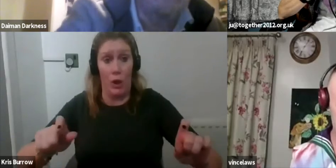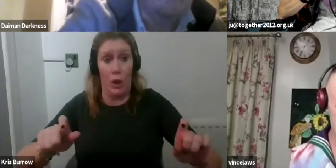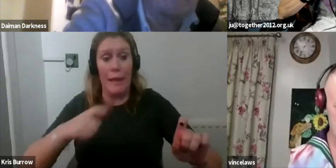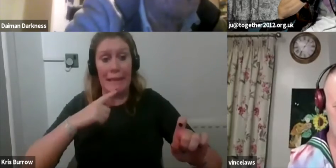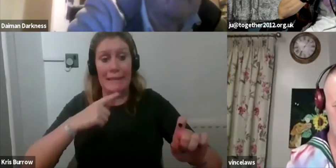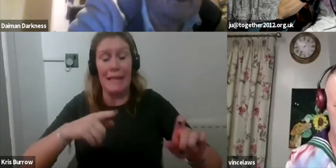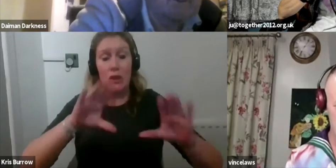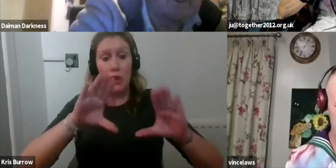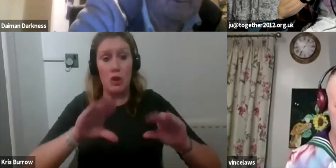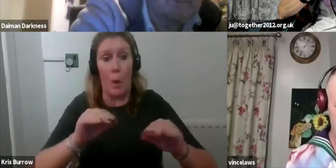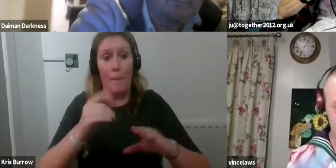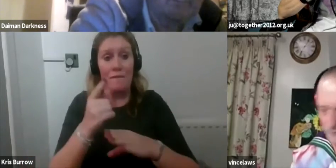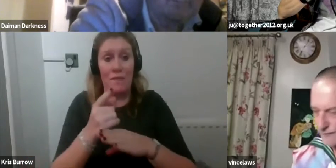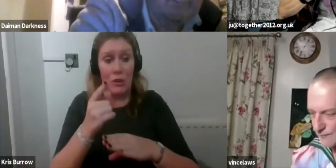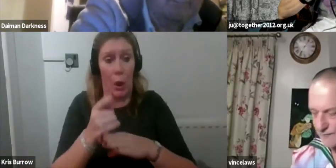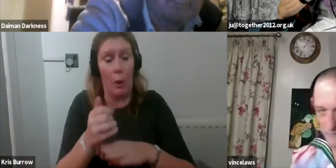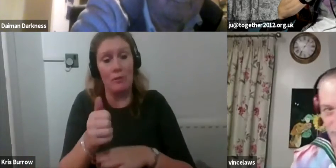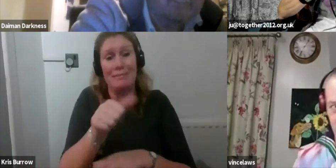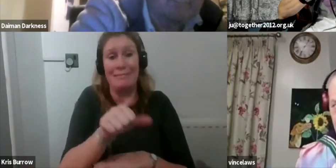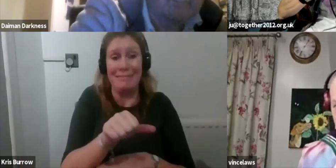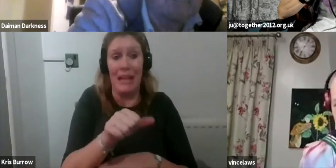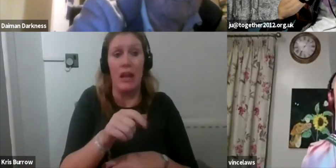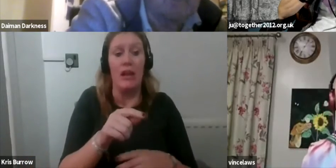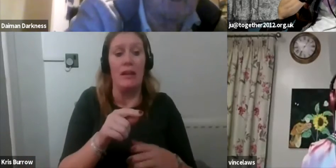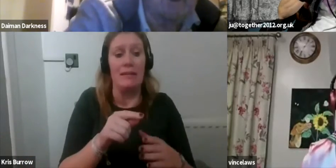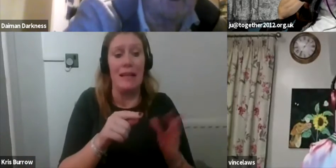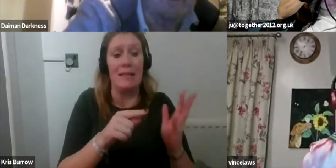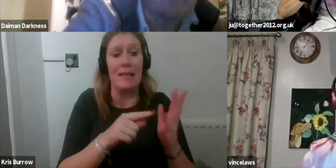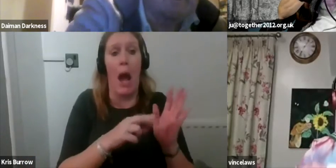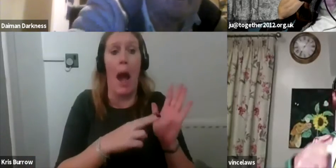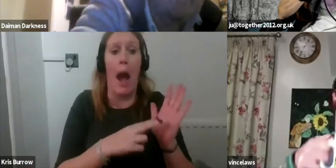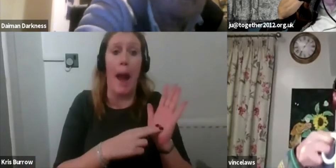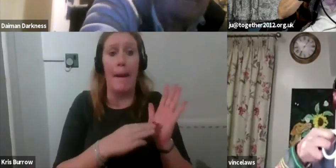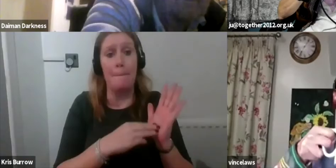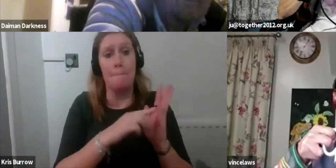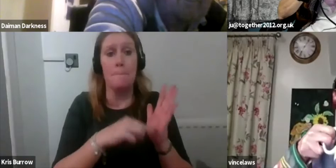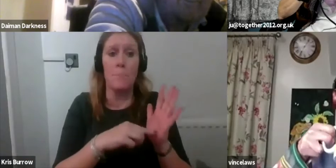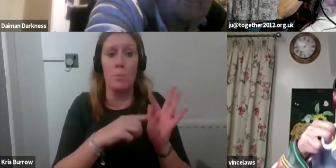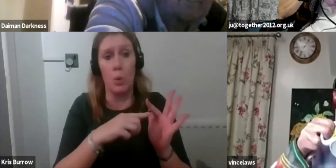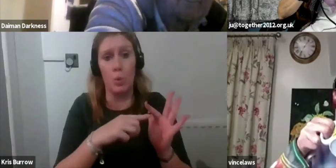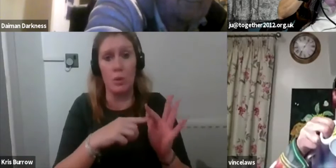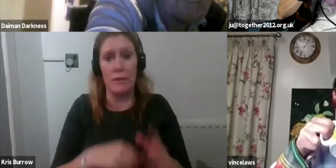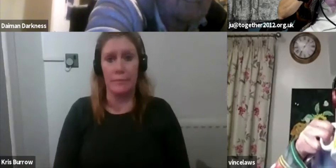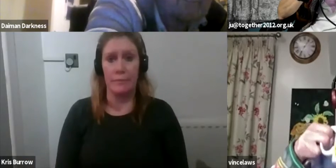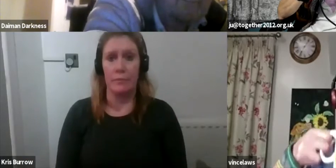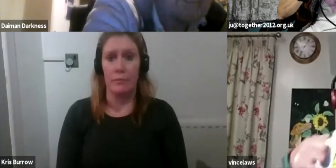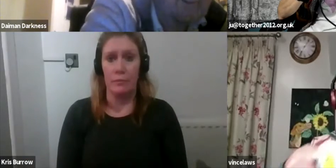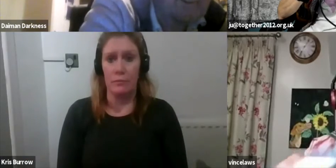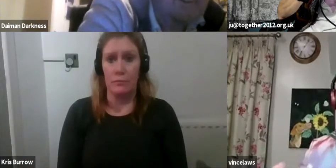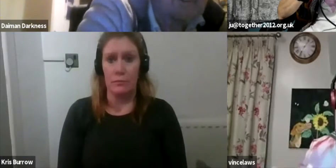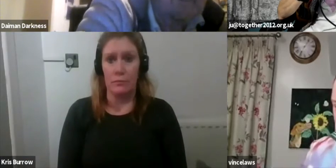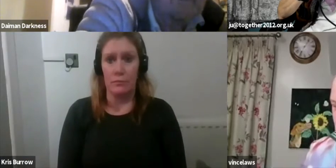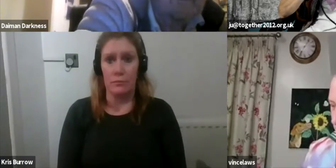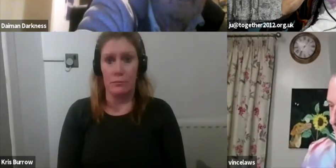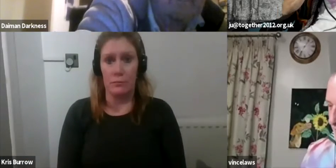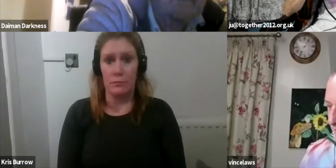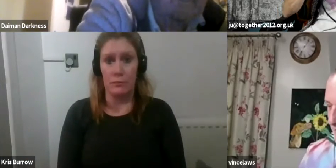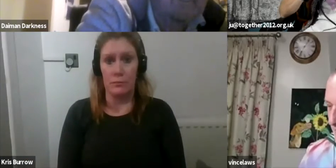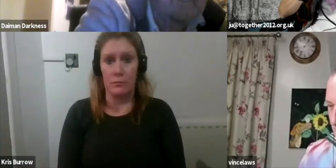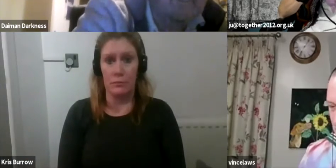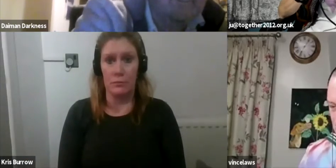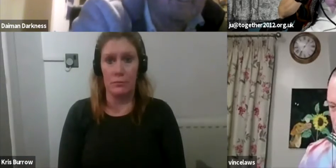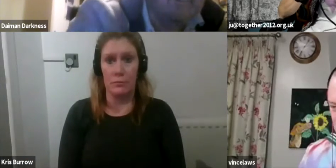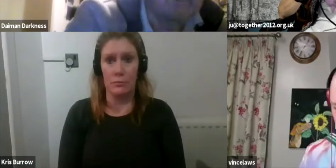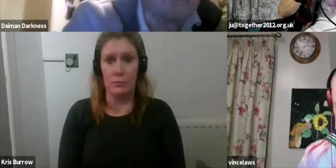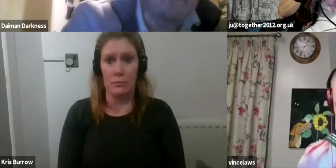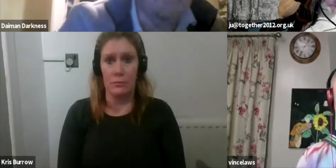be on the bottom left. And if the menu isn't up, try hovering. So, oh, I was just about to